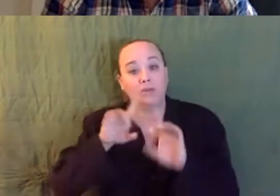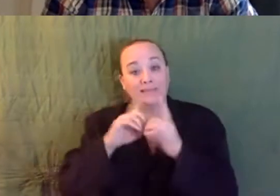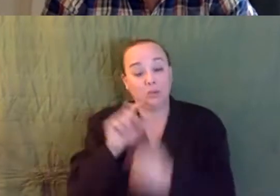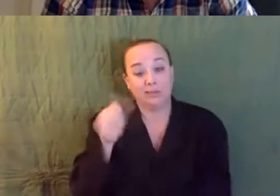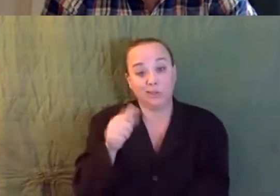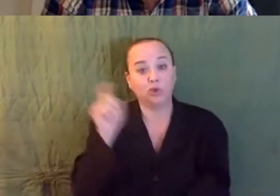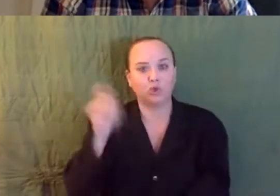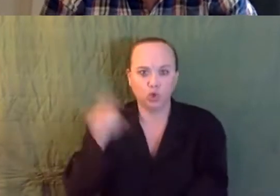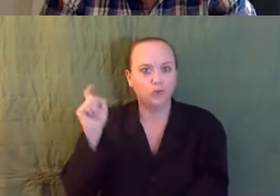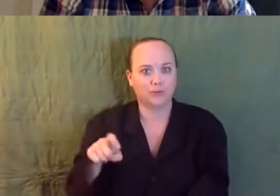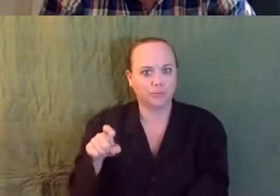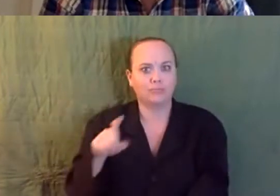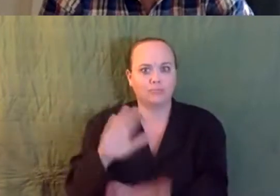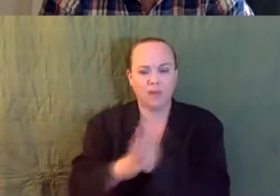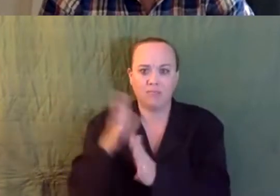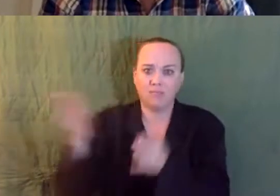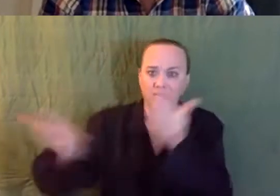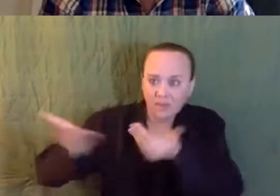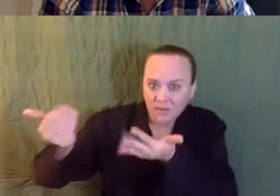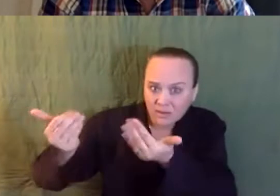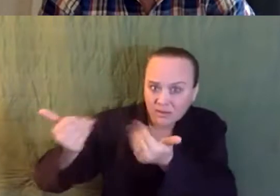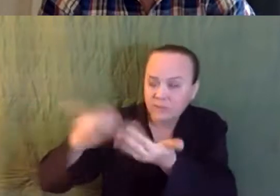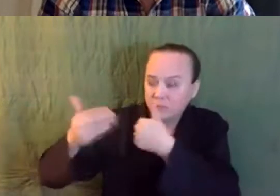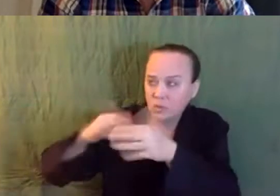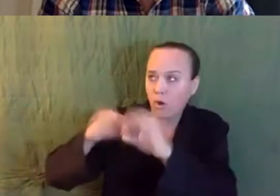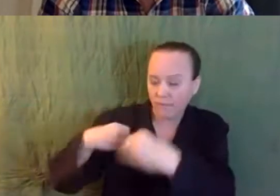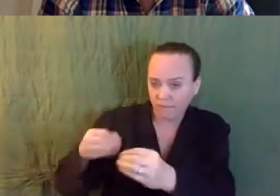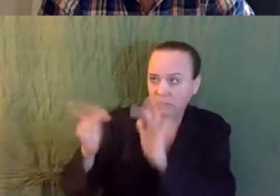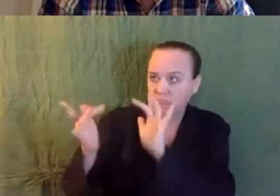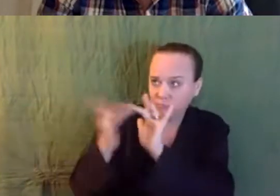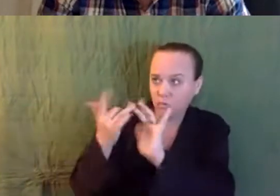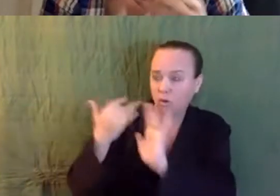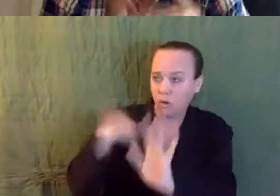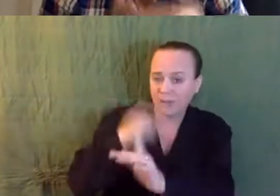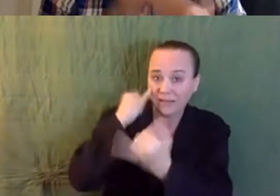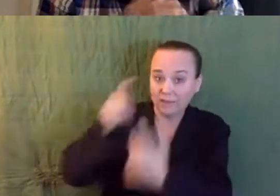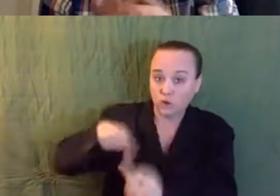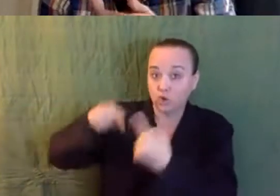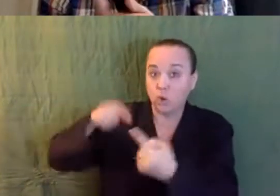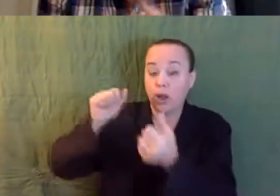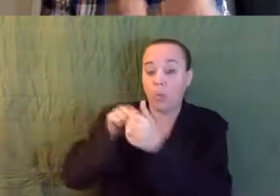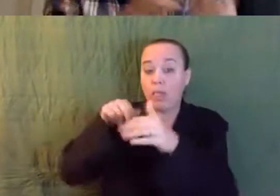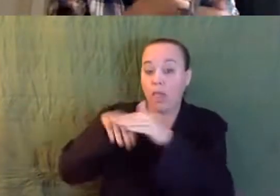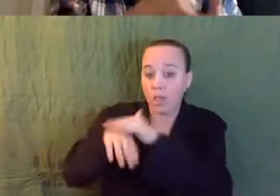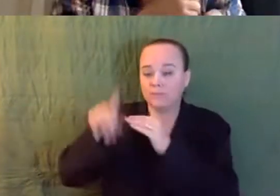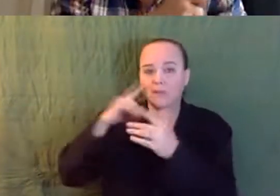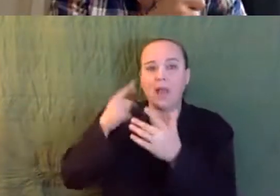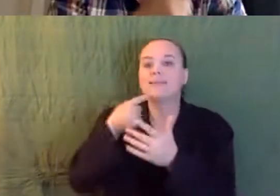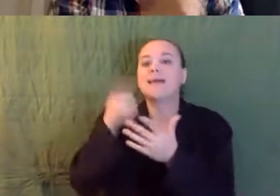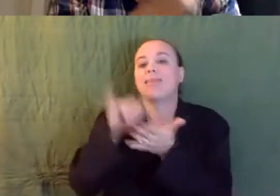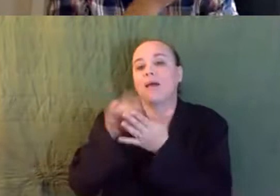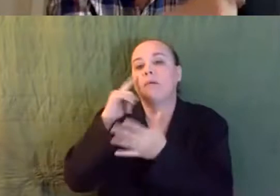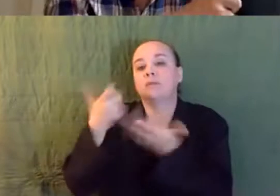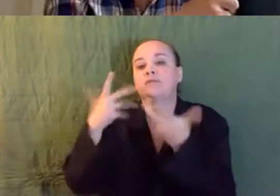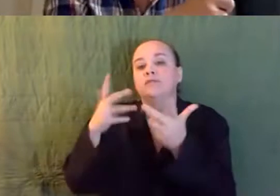should absolutely be invited to reach out to the council office if they're struggling with that. And I reference that because I've spoken with someone